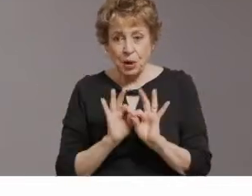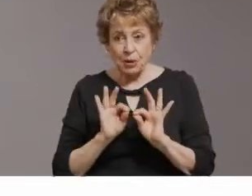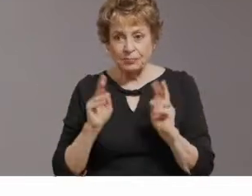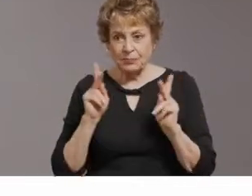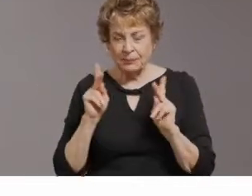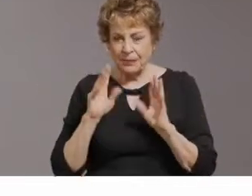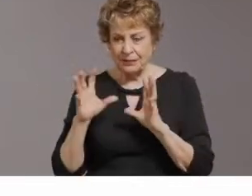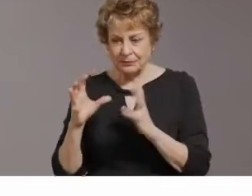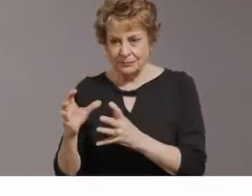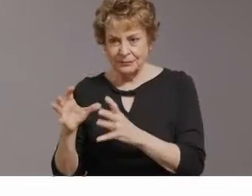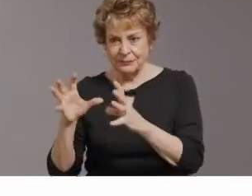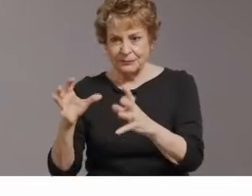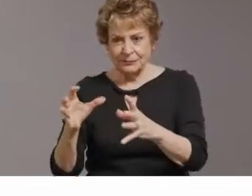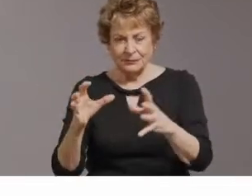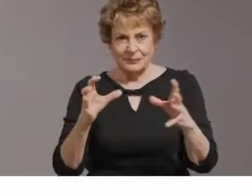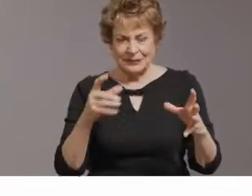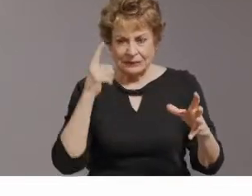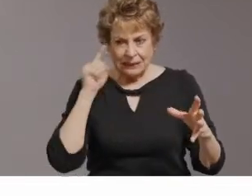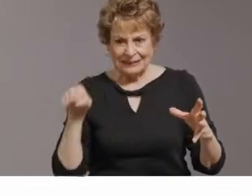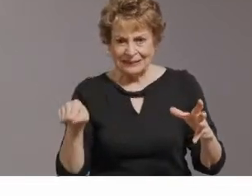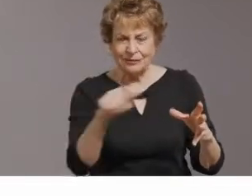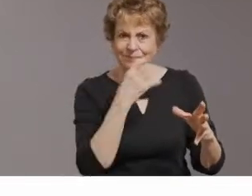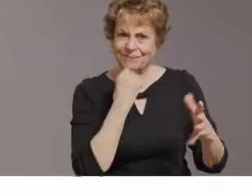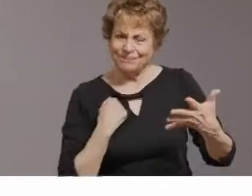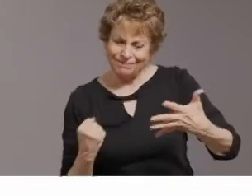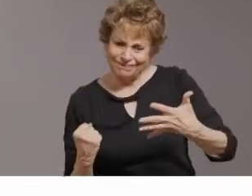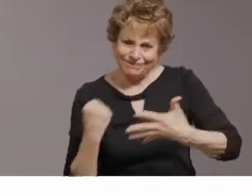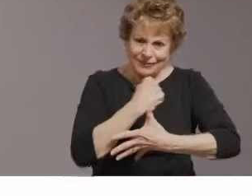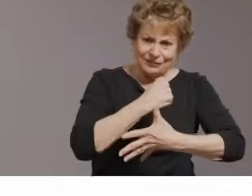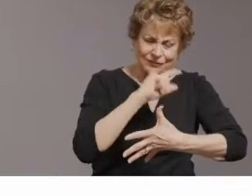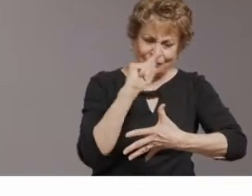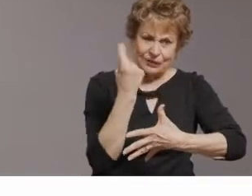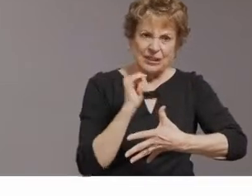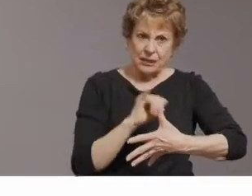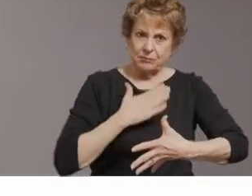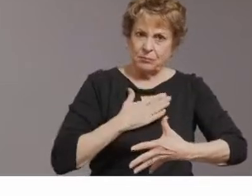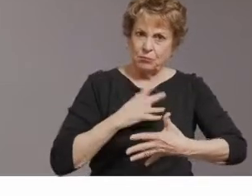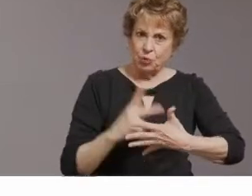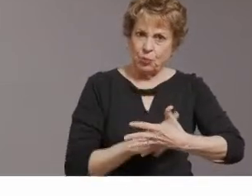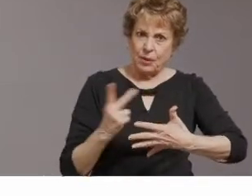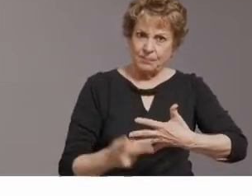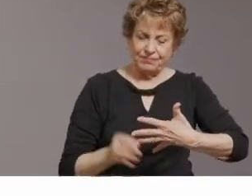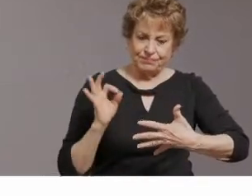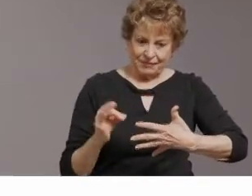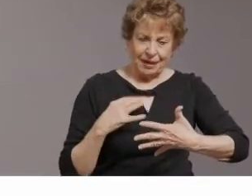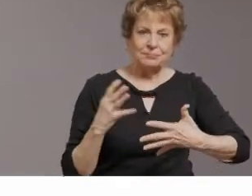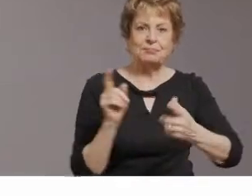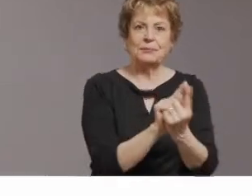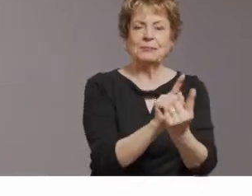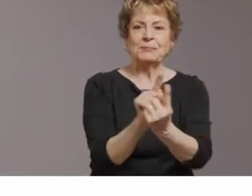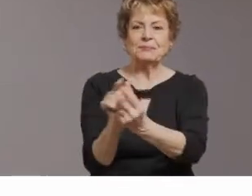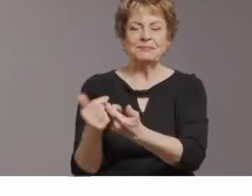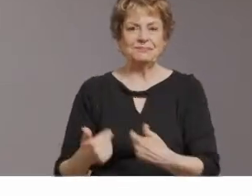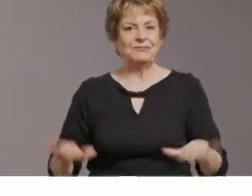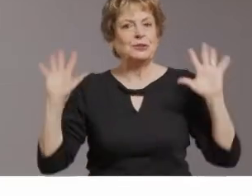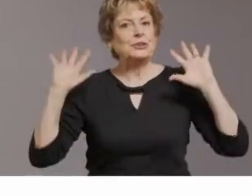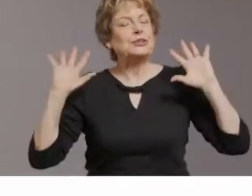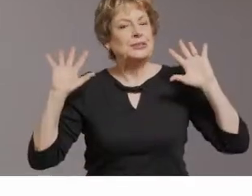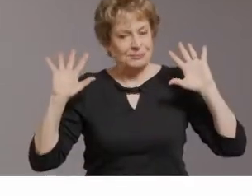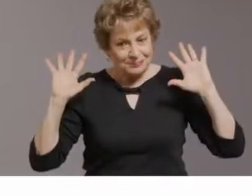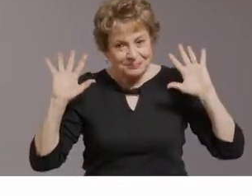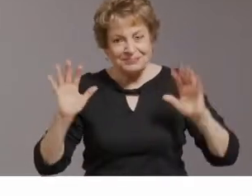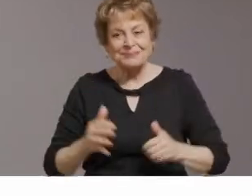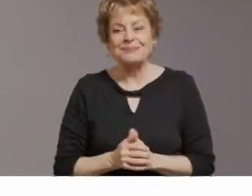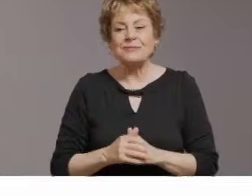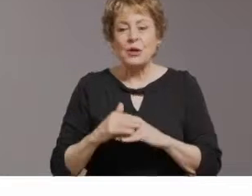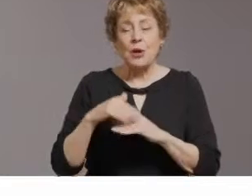so successful. We also have over 630 pharmacies that are receiving vaccine supply from the